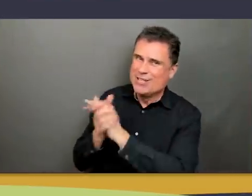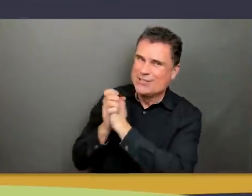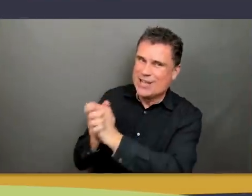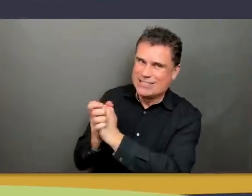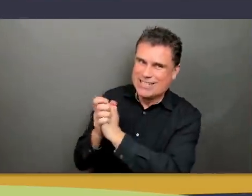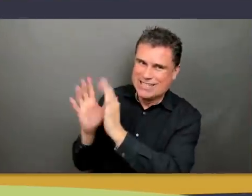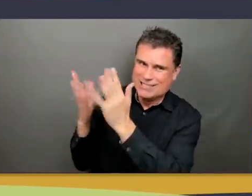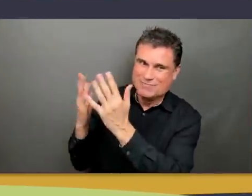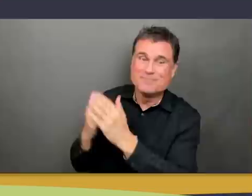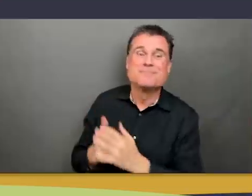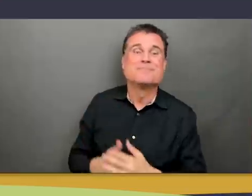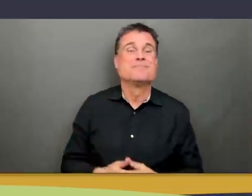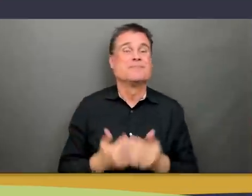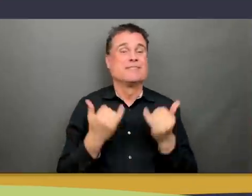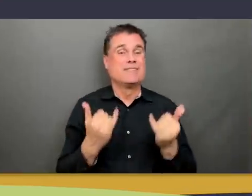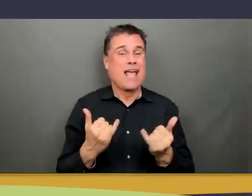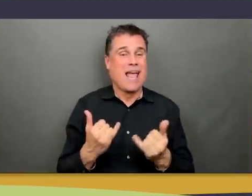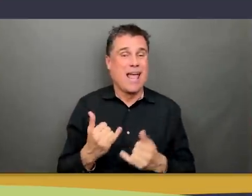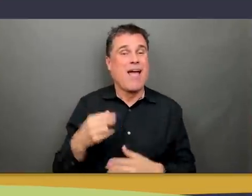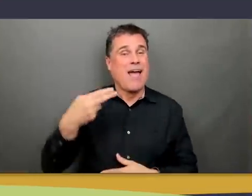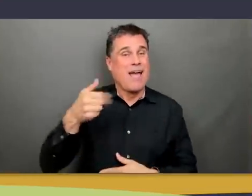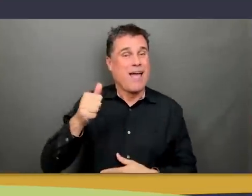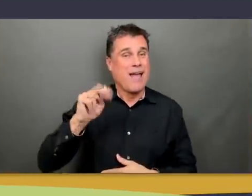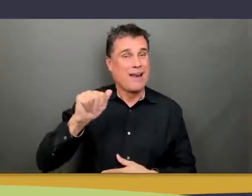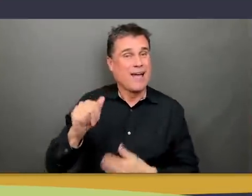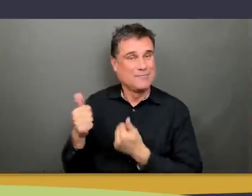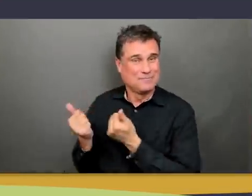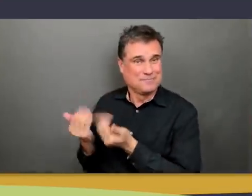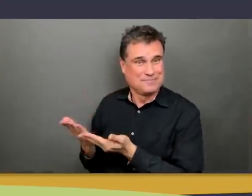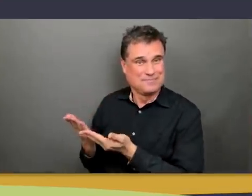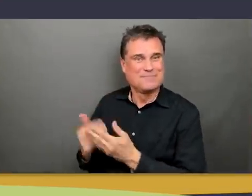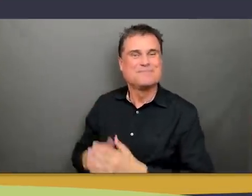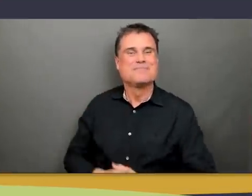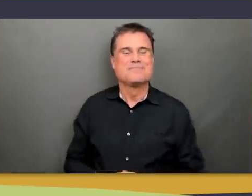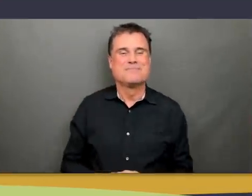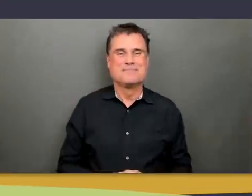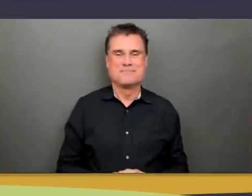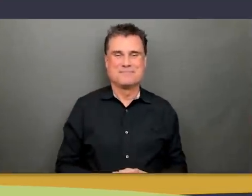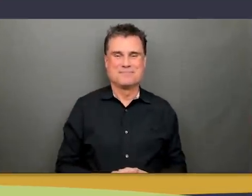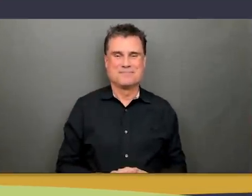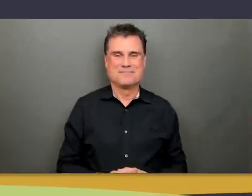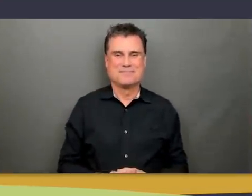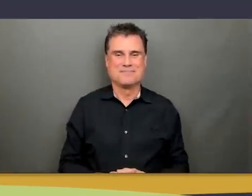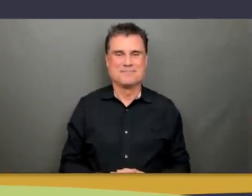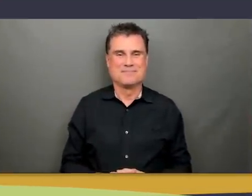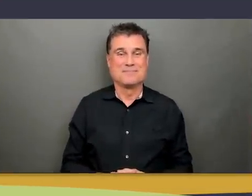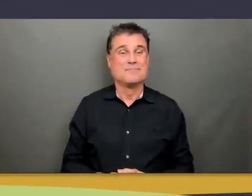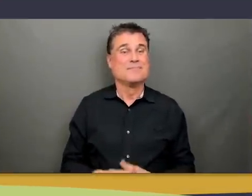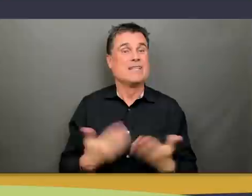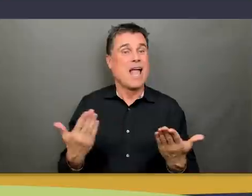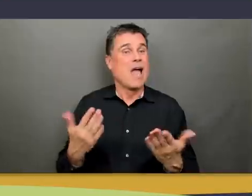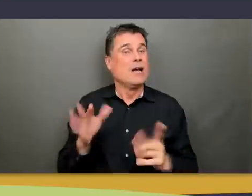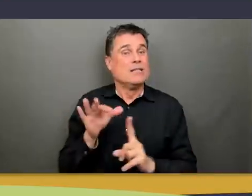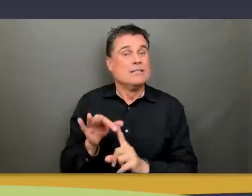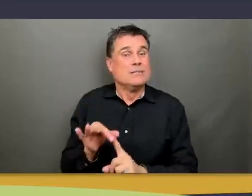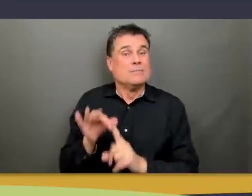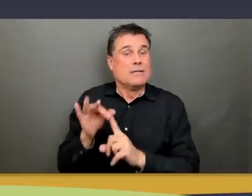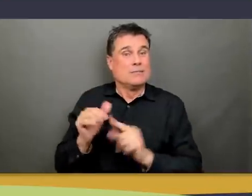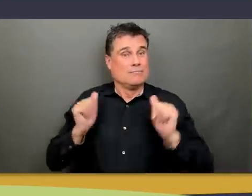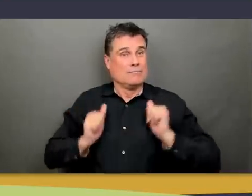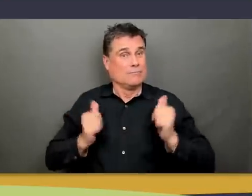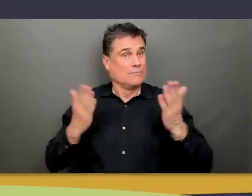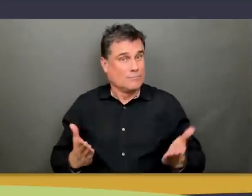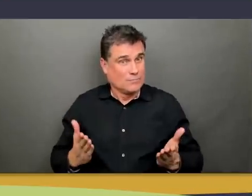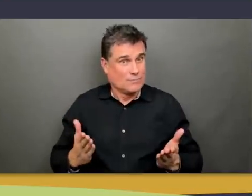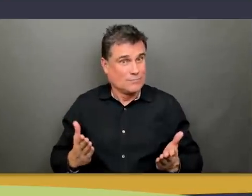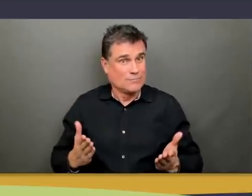the event. It's time for a special performance. Julianne Christmas is a Vancouver-based